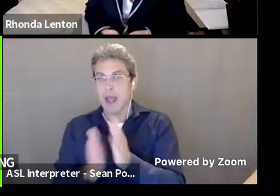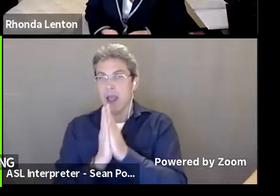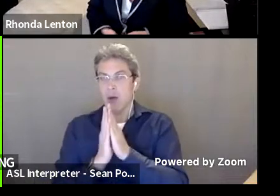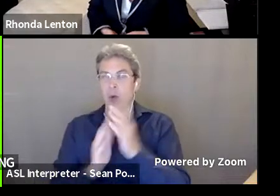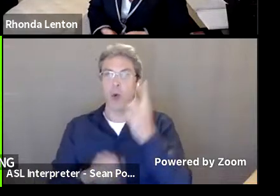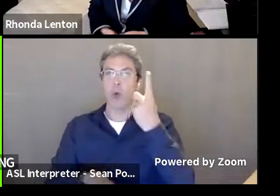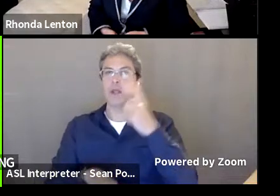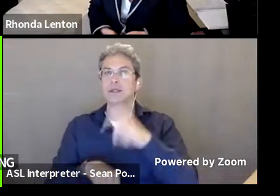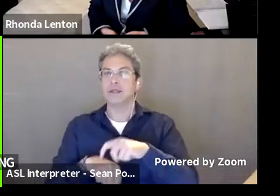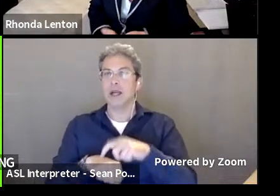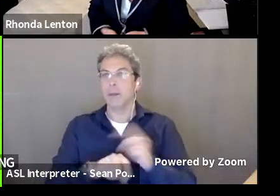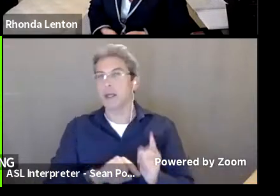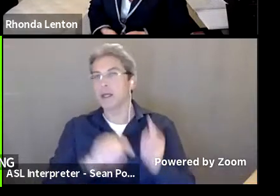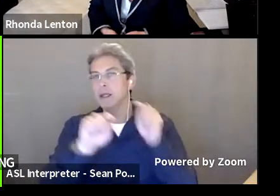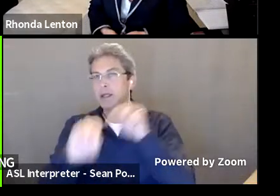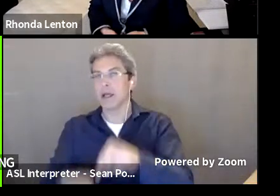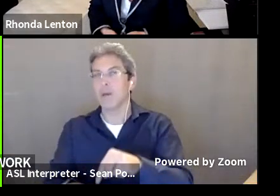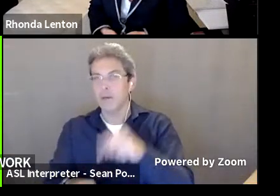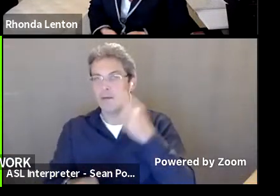one-time access.